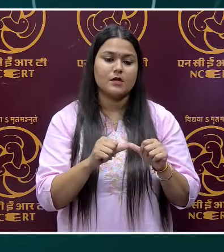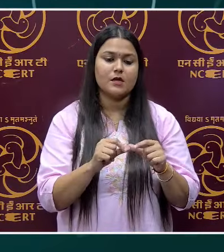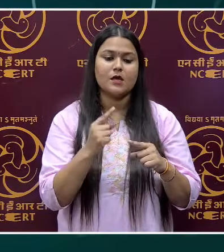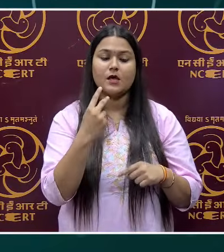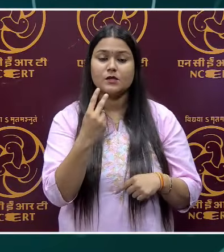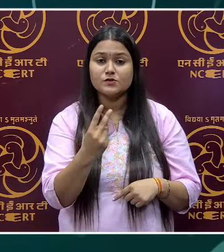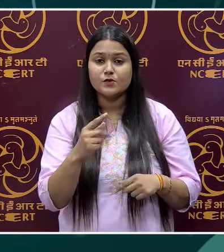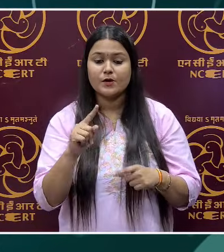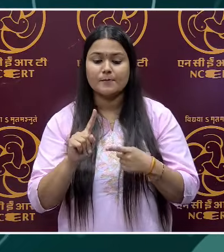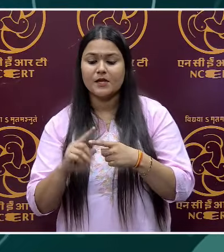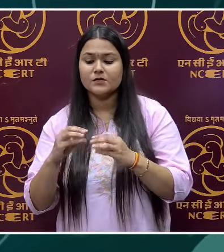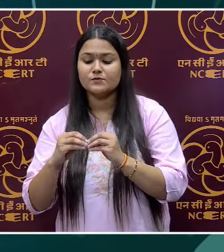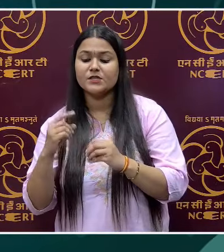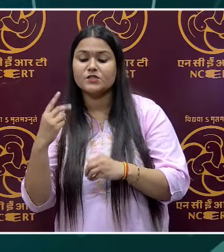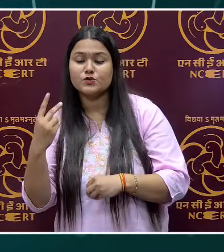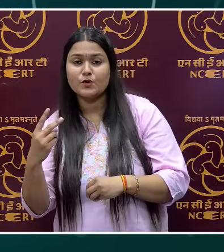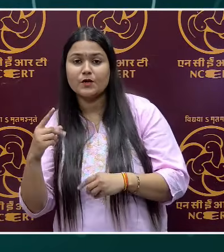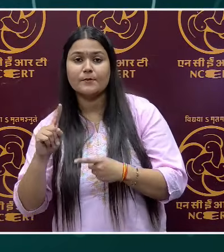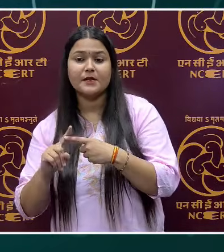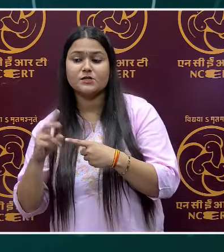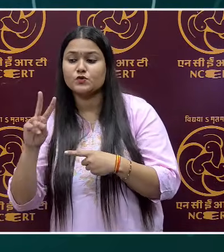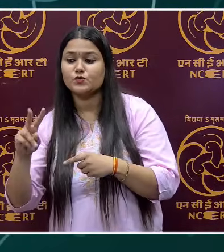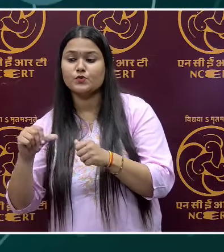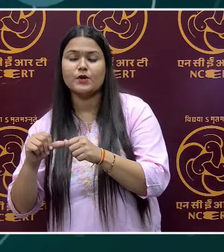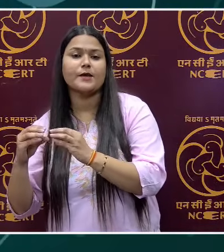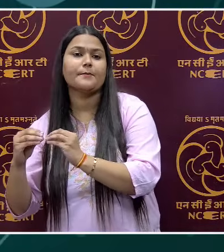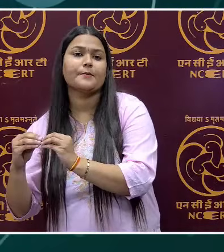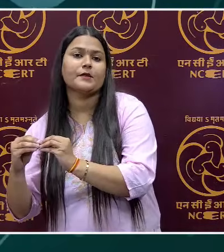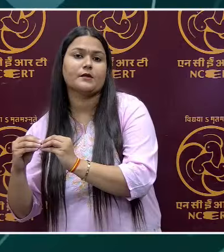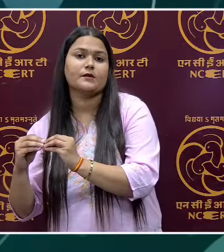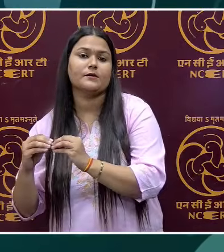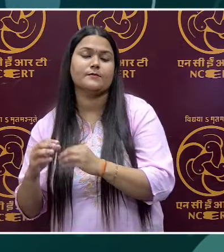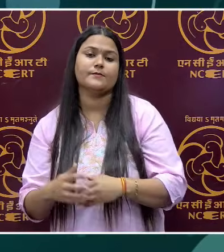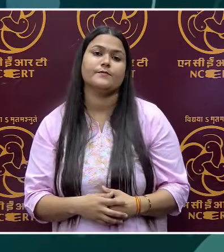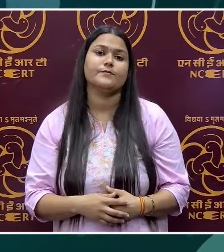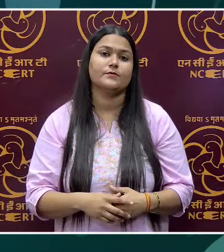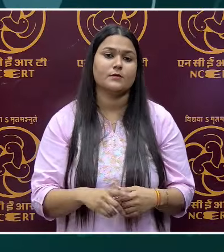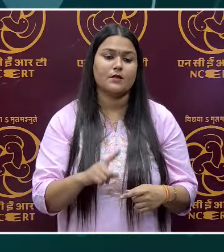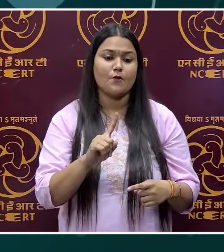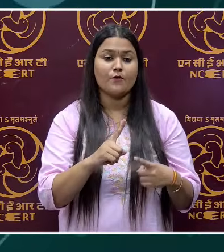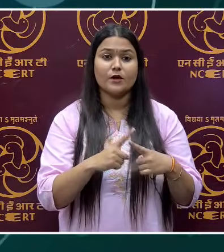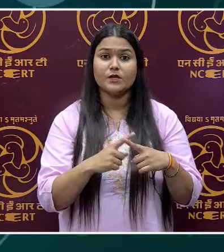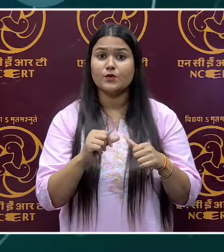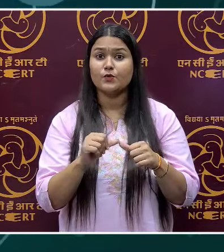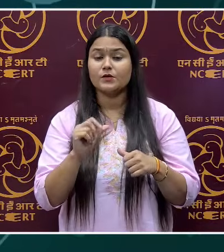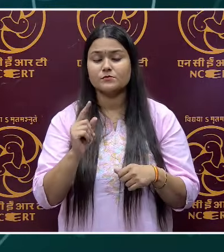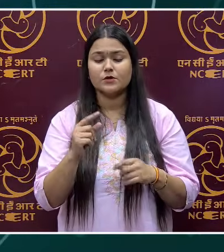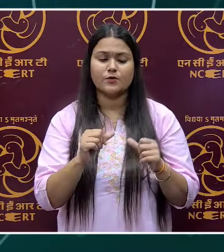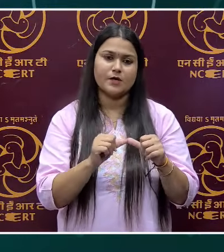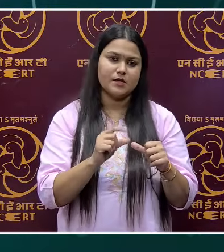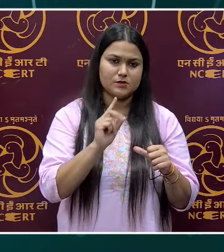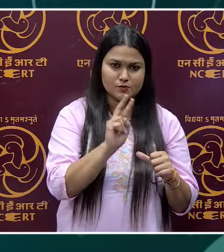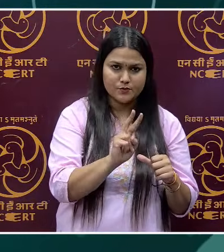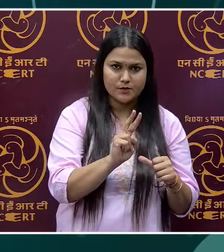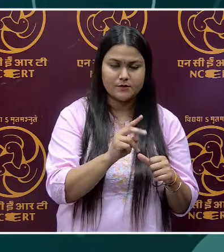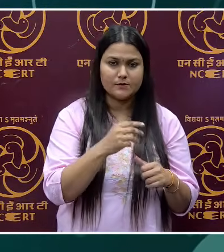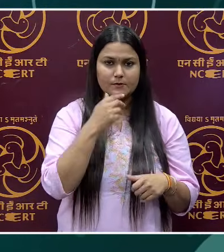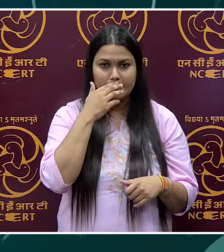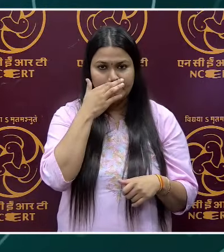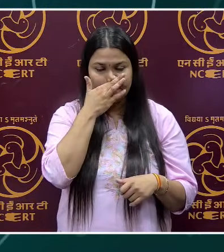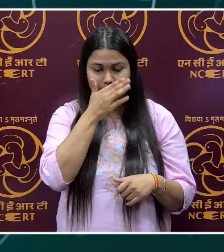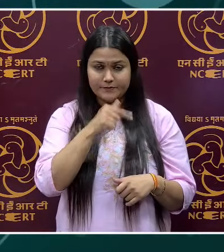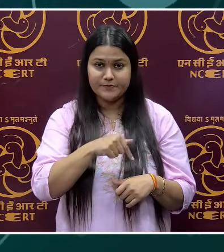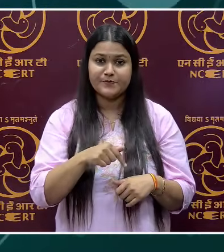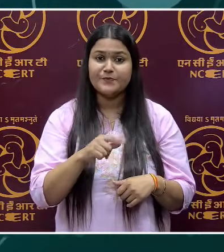square, 1 into a square means a square, simply we do not say 1 into a square, we say simply a square. Actually